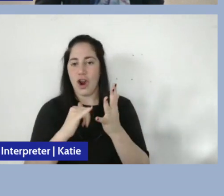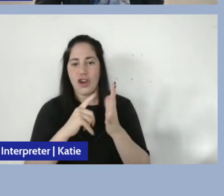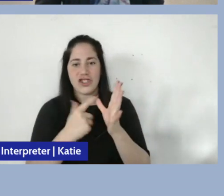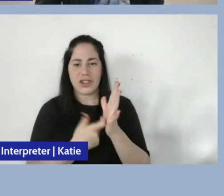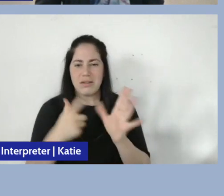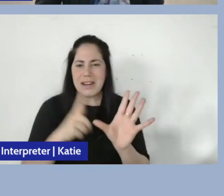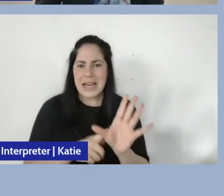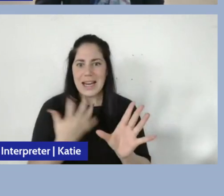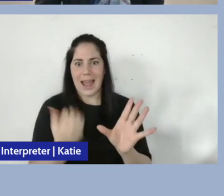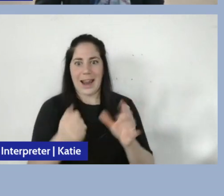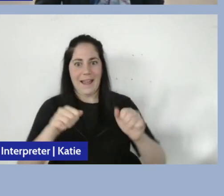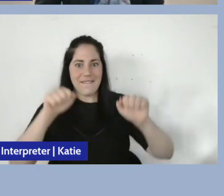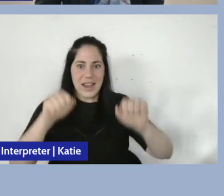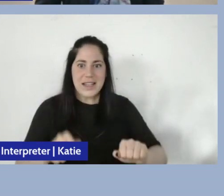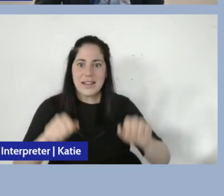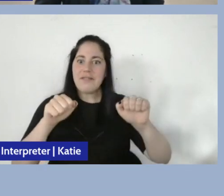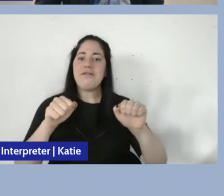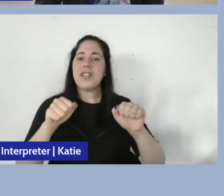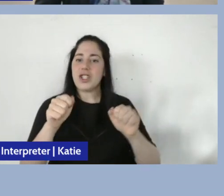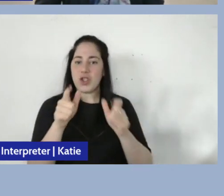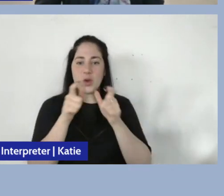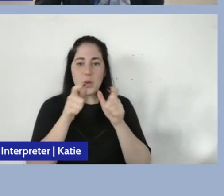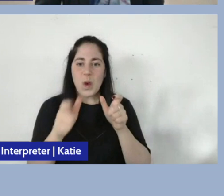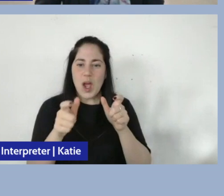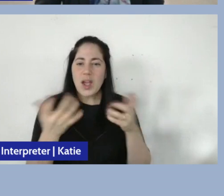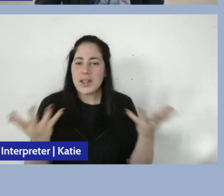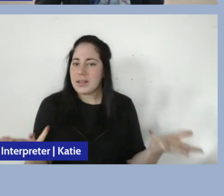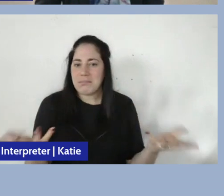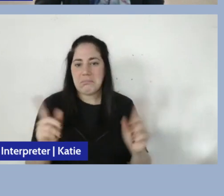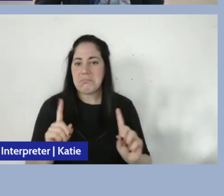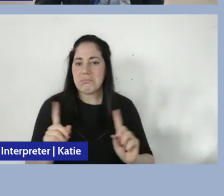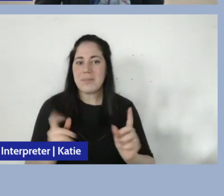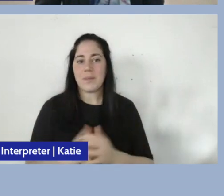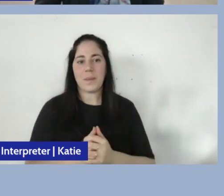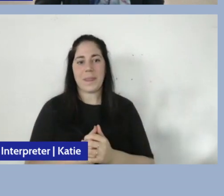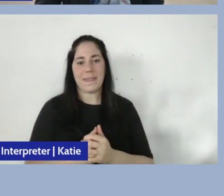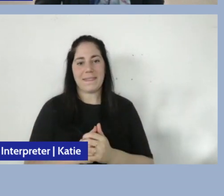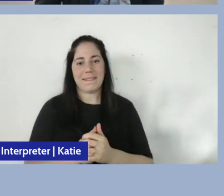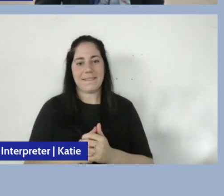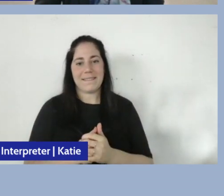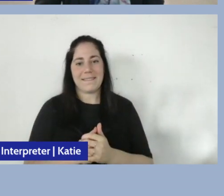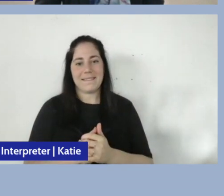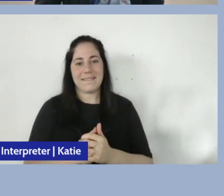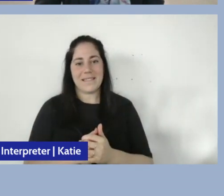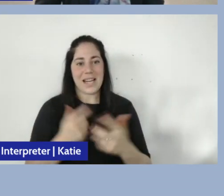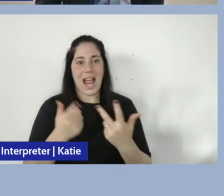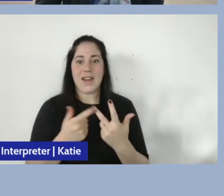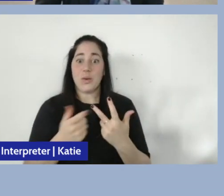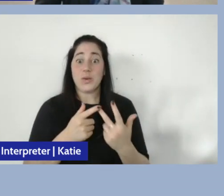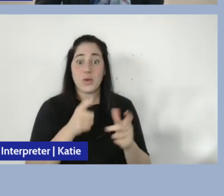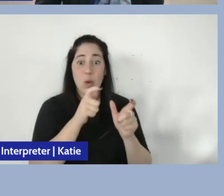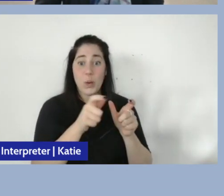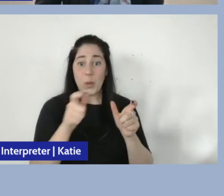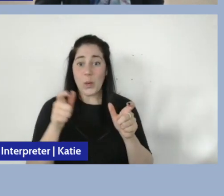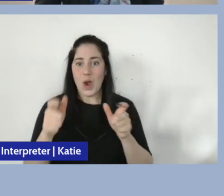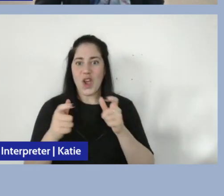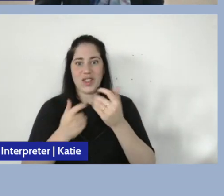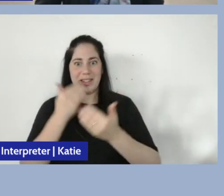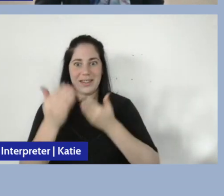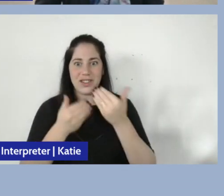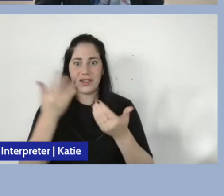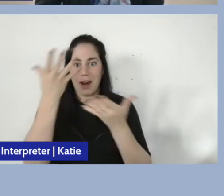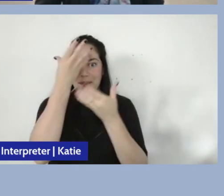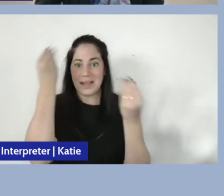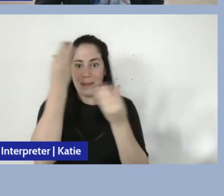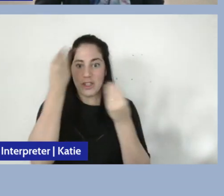for CHSP or My Aged Care? So, and I think Bianca talked about the terms for dementia as well. Yes, so it'd be absolutely. really helpful, I